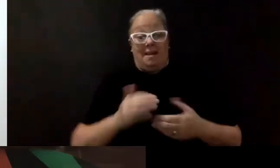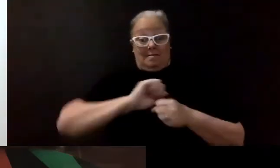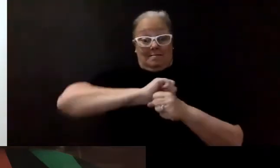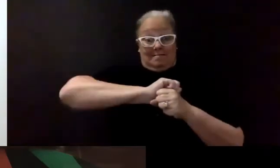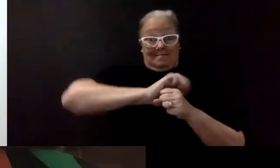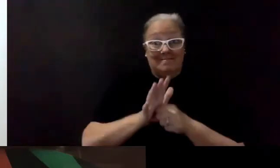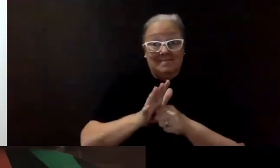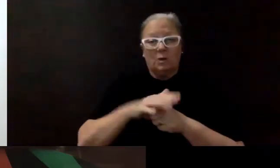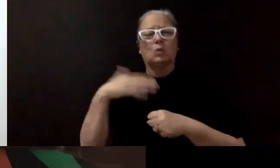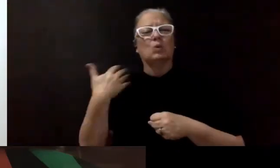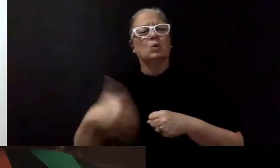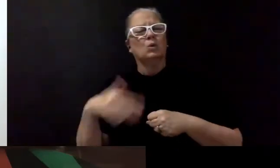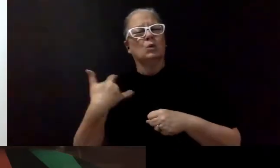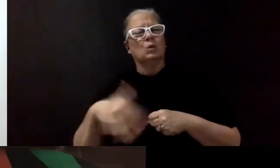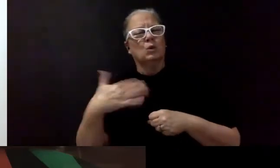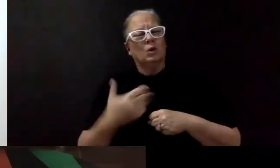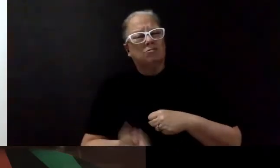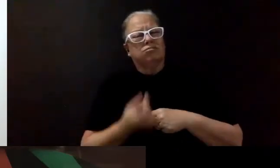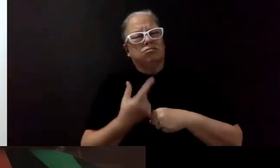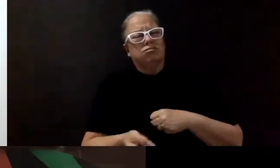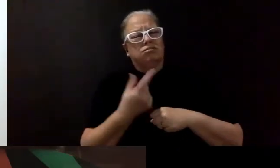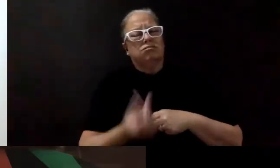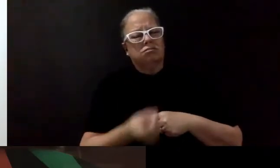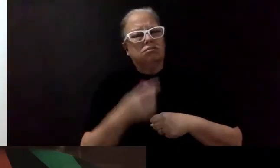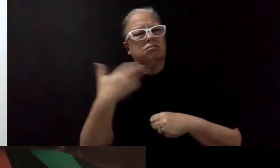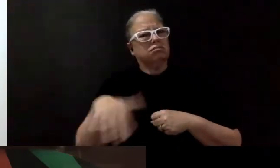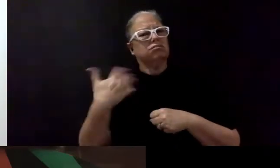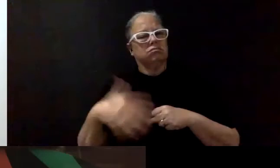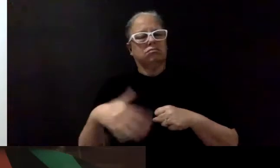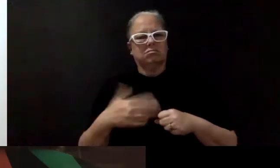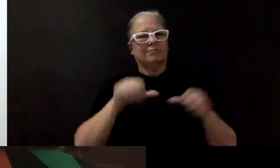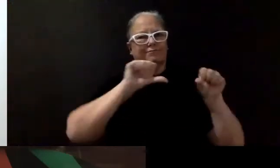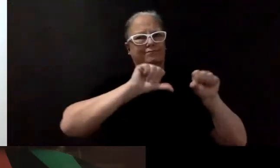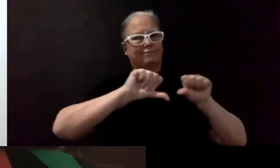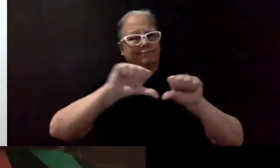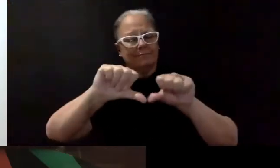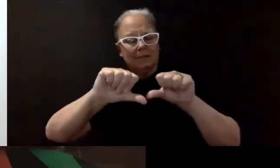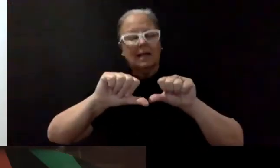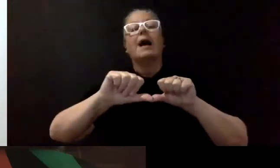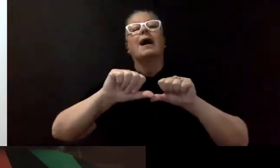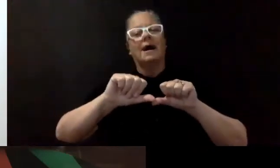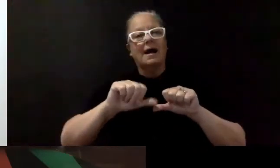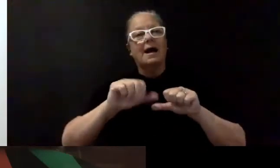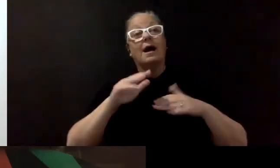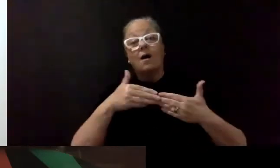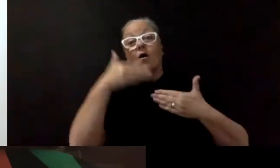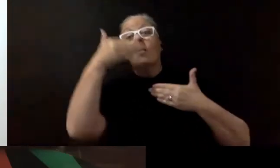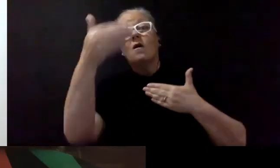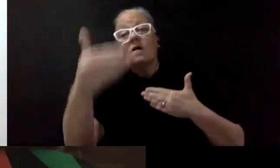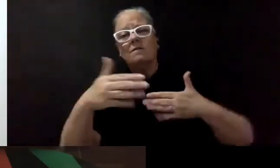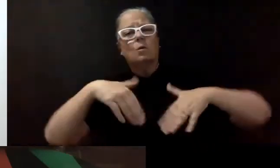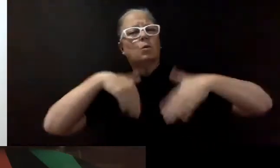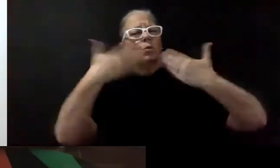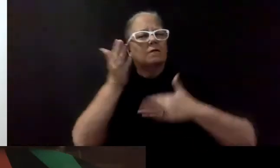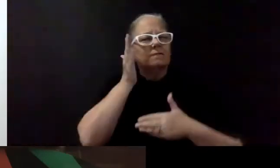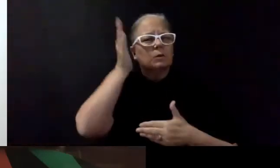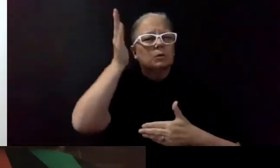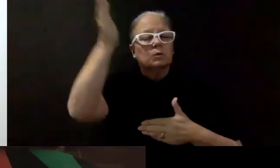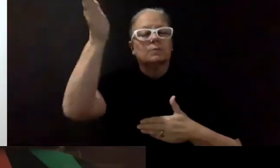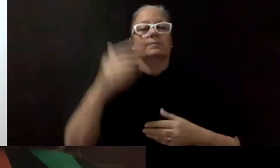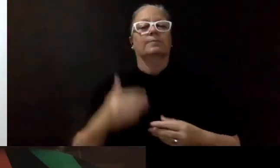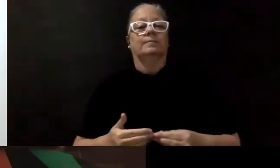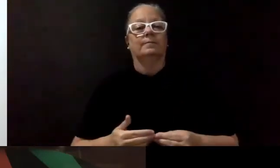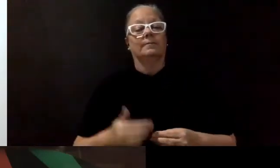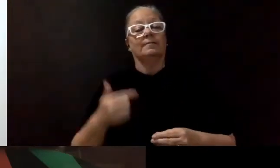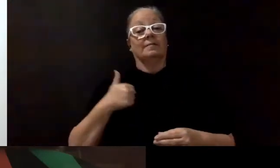we have organized 3 sessions. Before we move on, I will try to quickly summarize